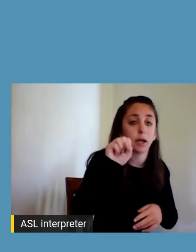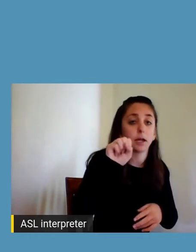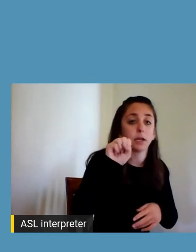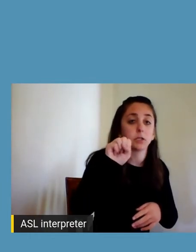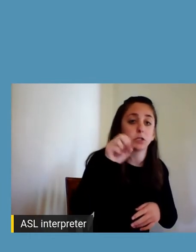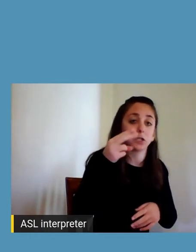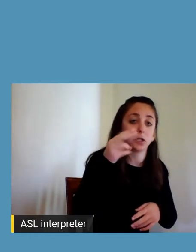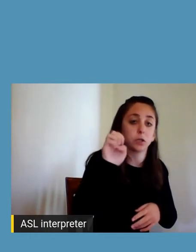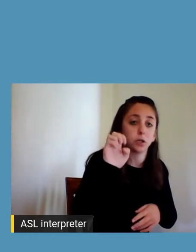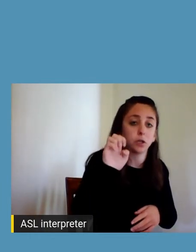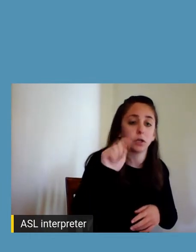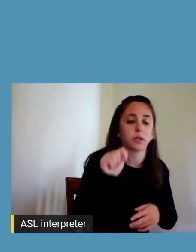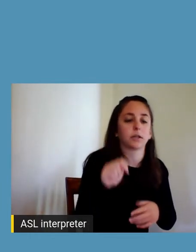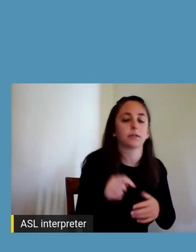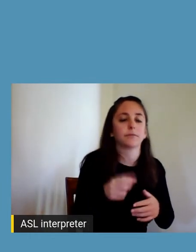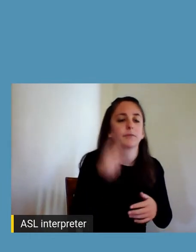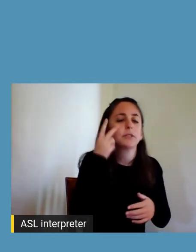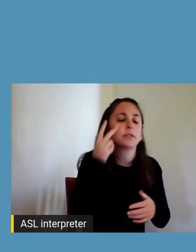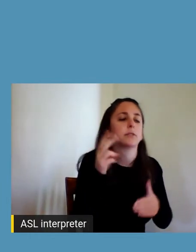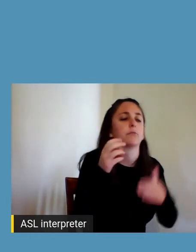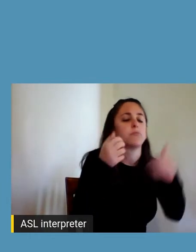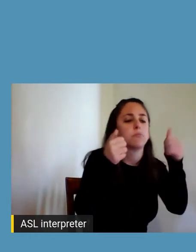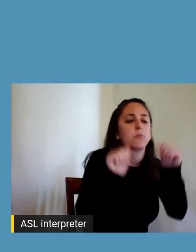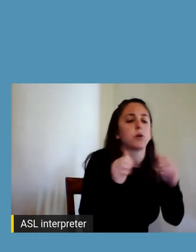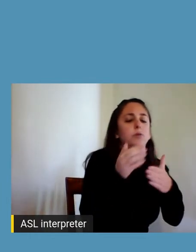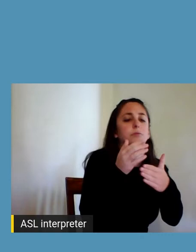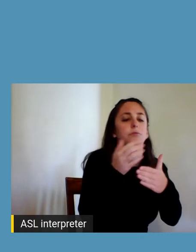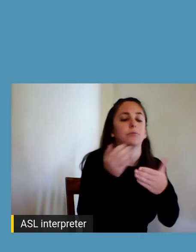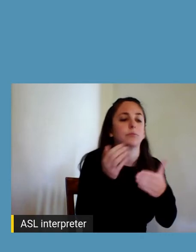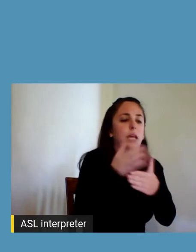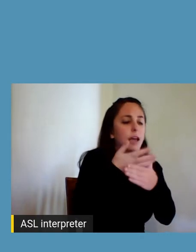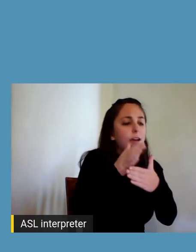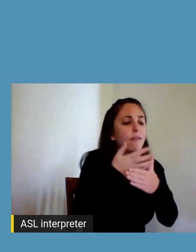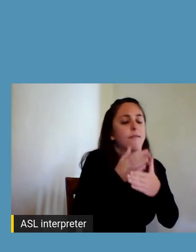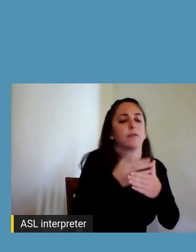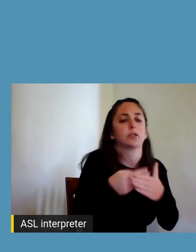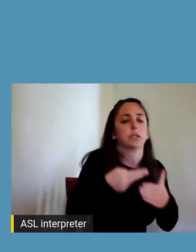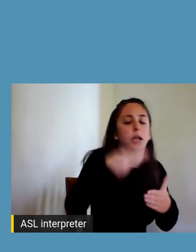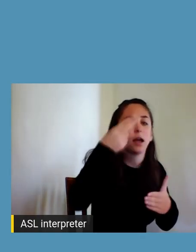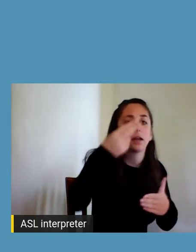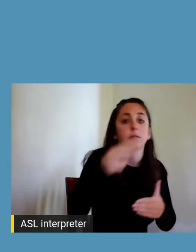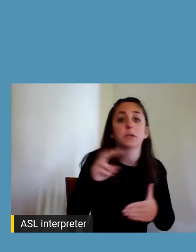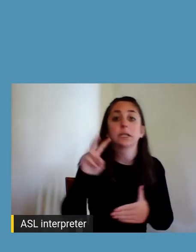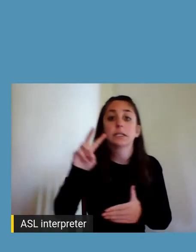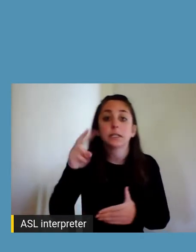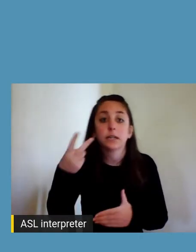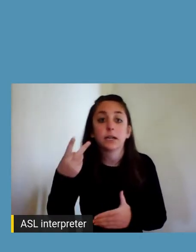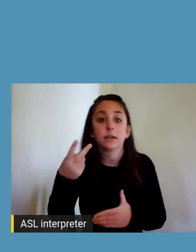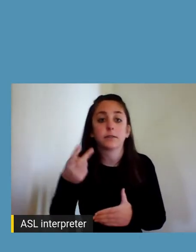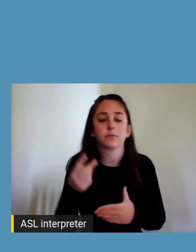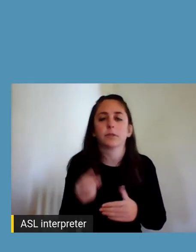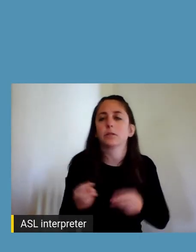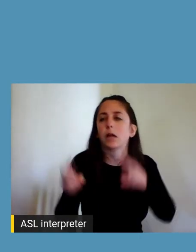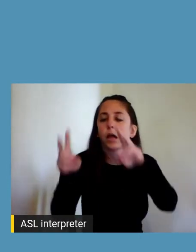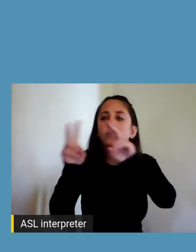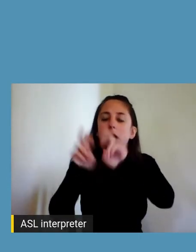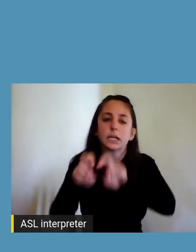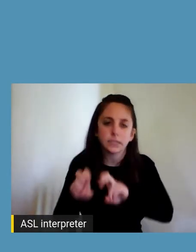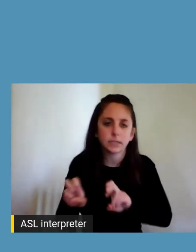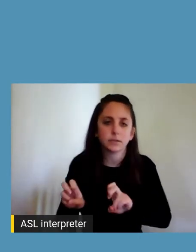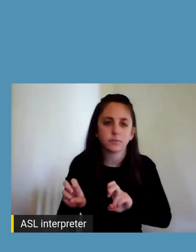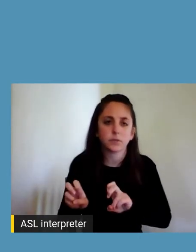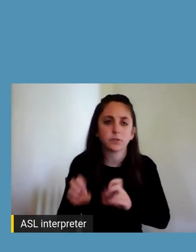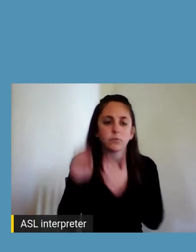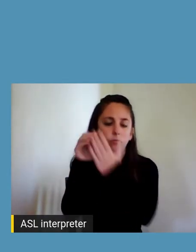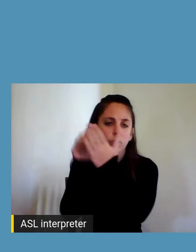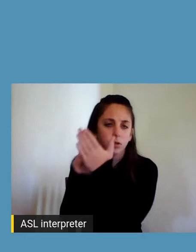which posts average higher within the quarters. And then the second one is where I conduct my assessments, and that is a